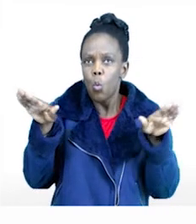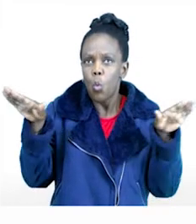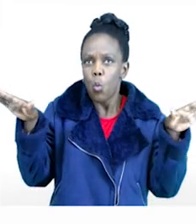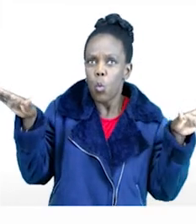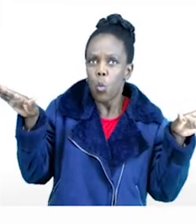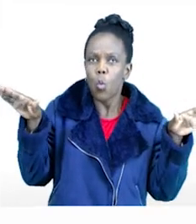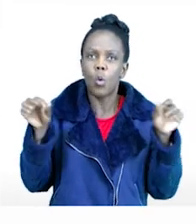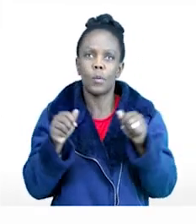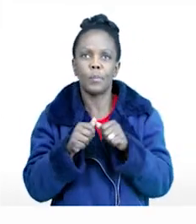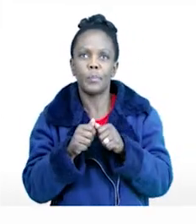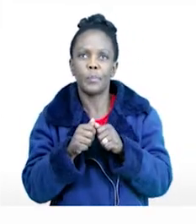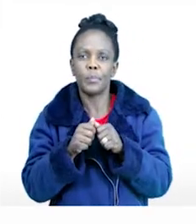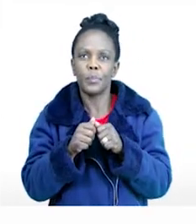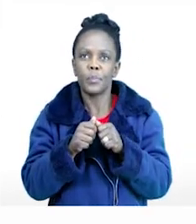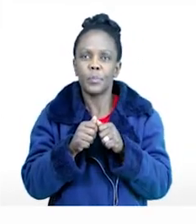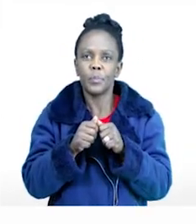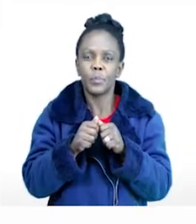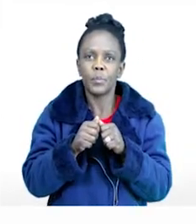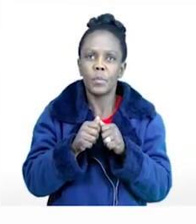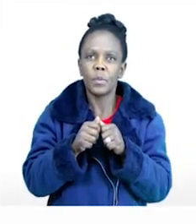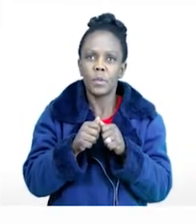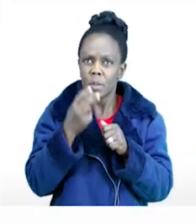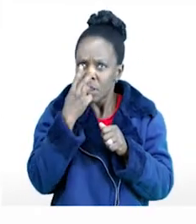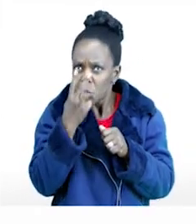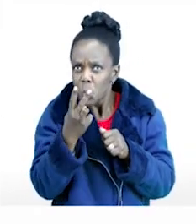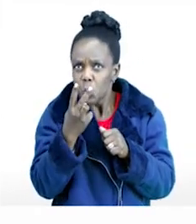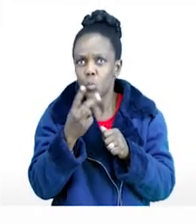sits. Can you see an aeroplane?